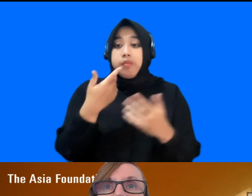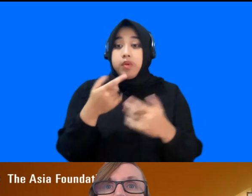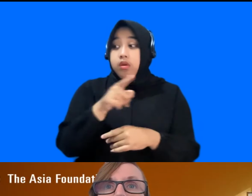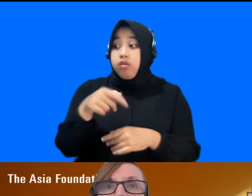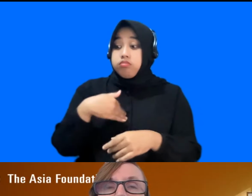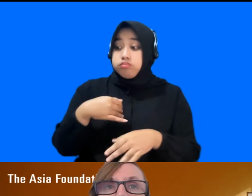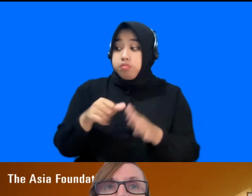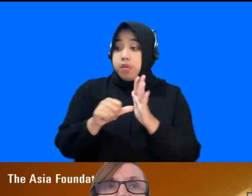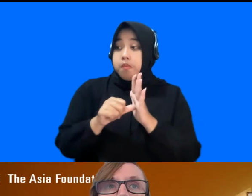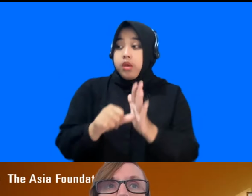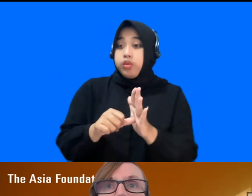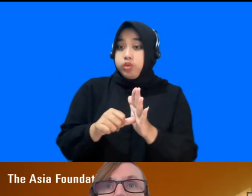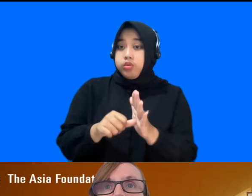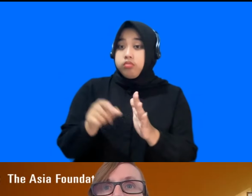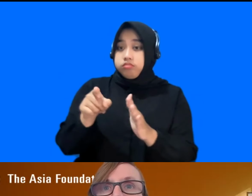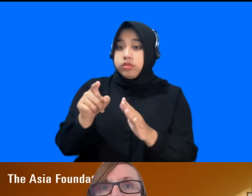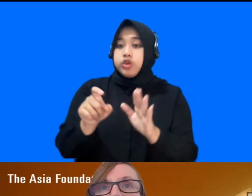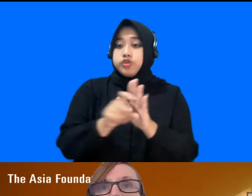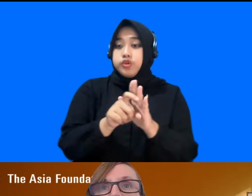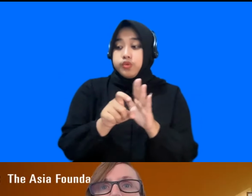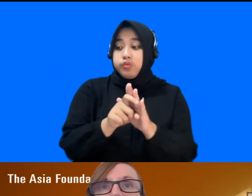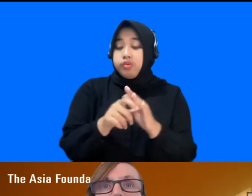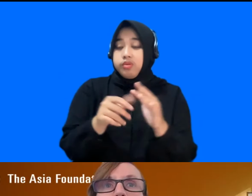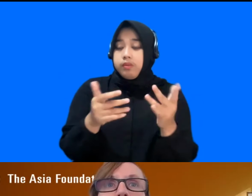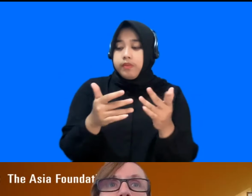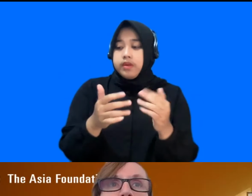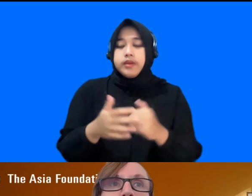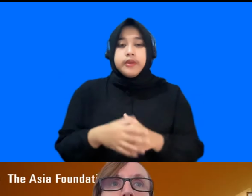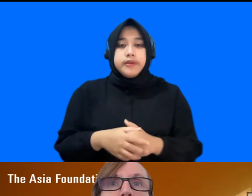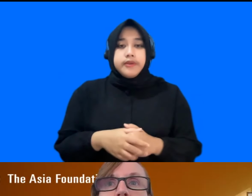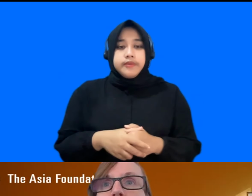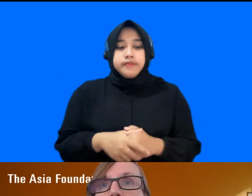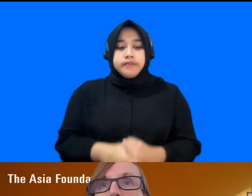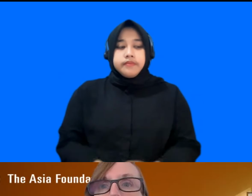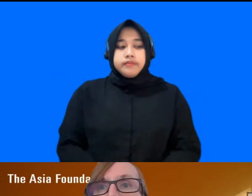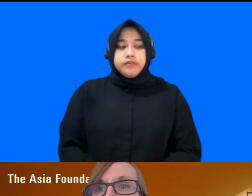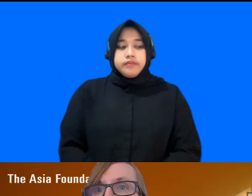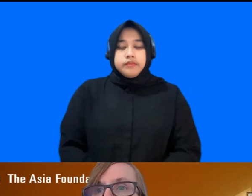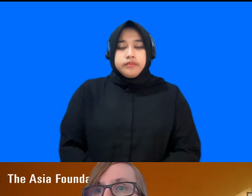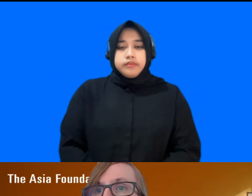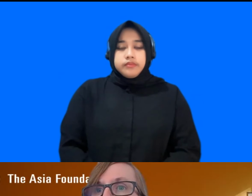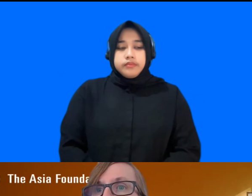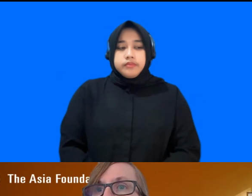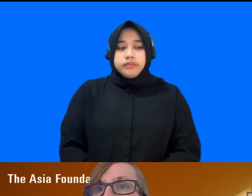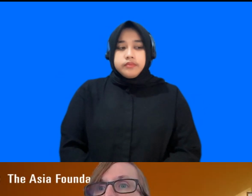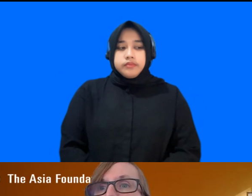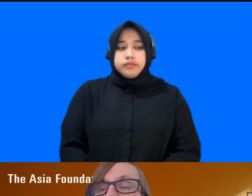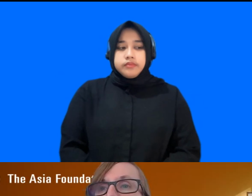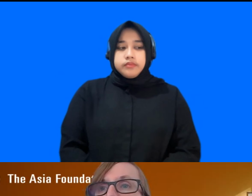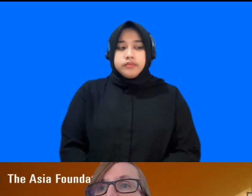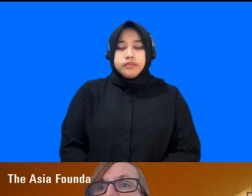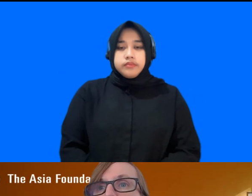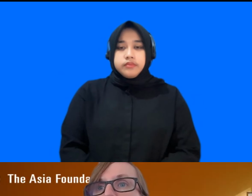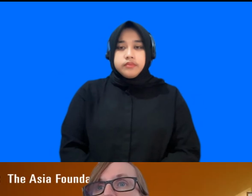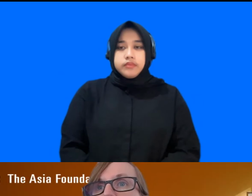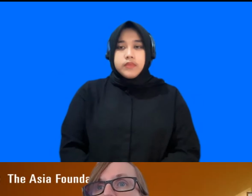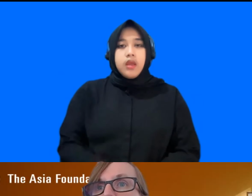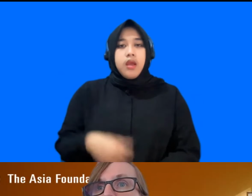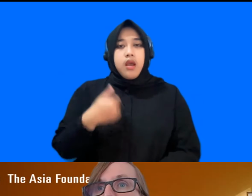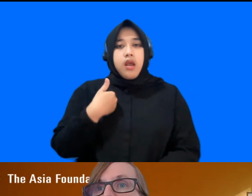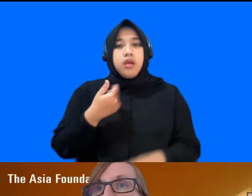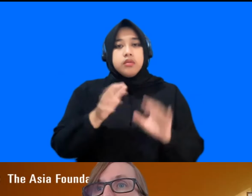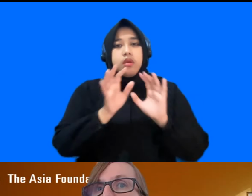this. I donate back to the QGIS project every year. And a lot of the local